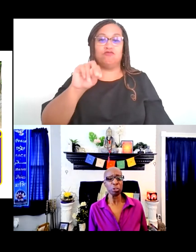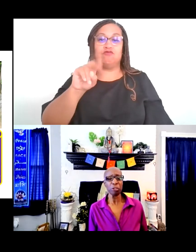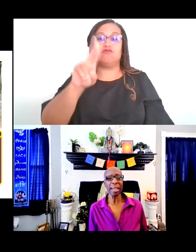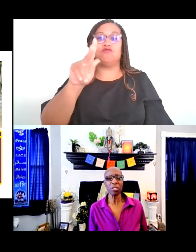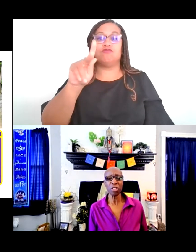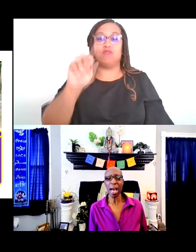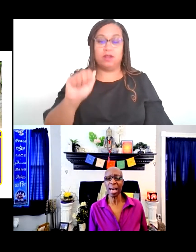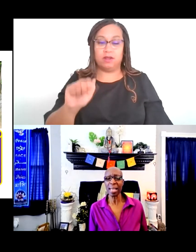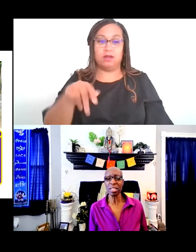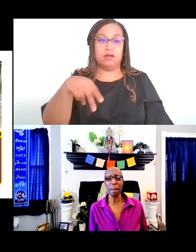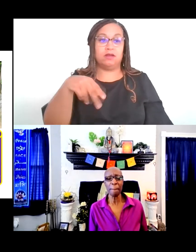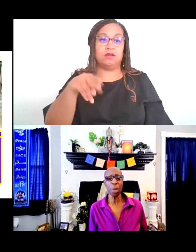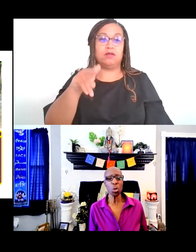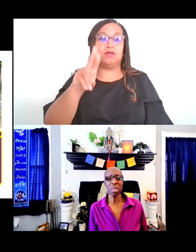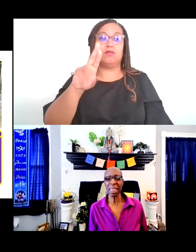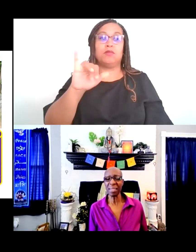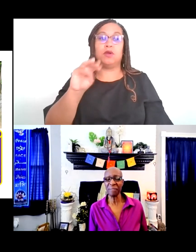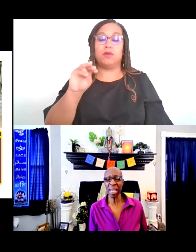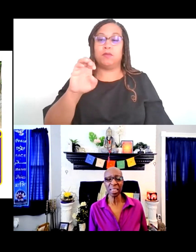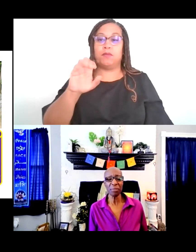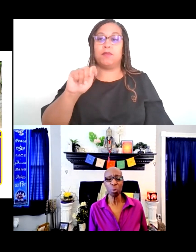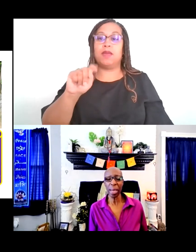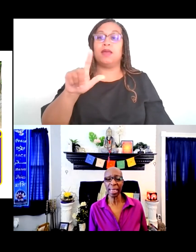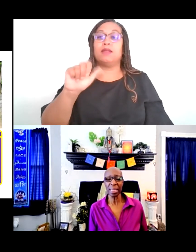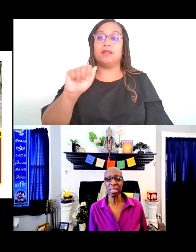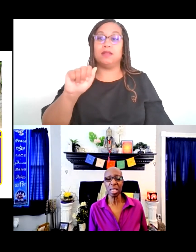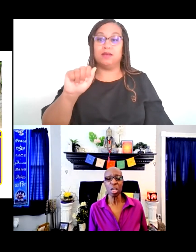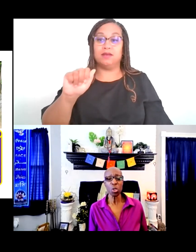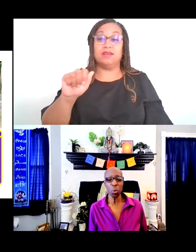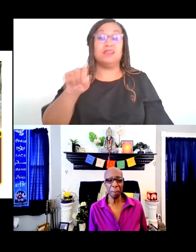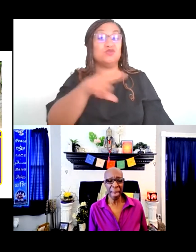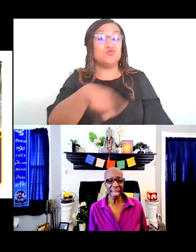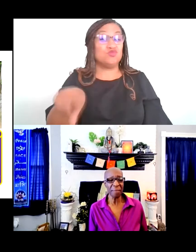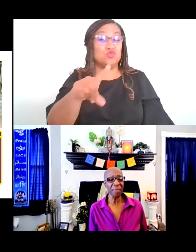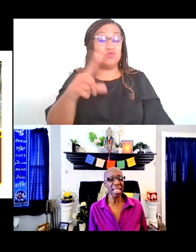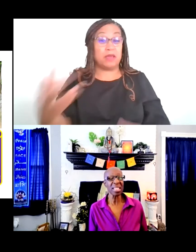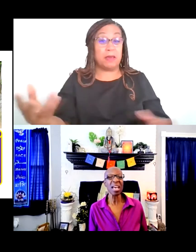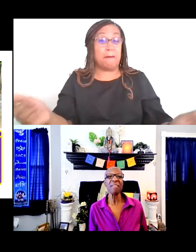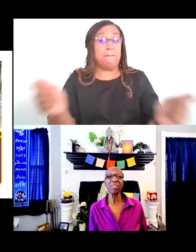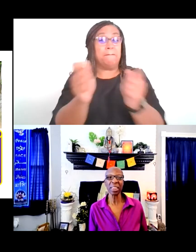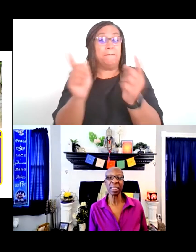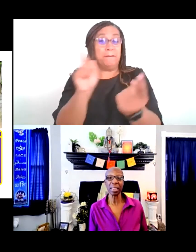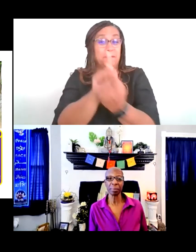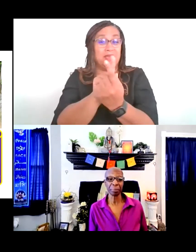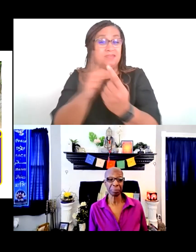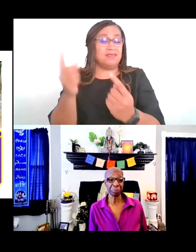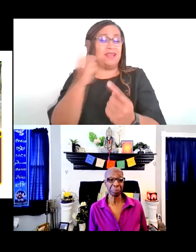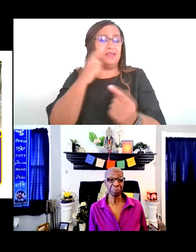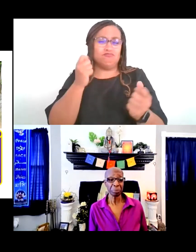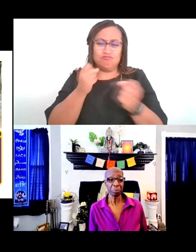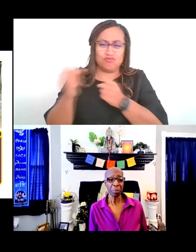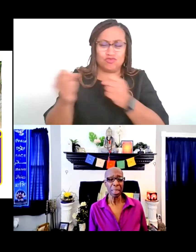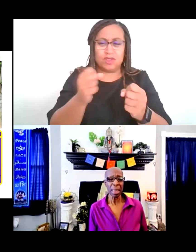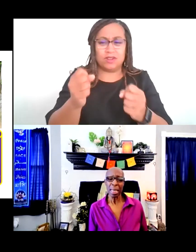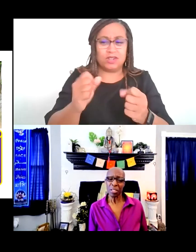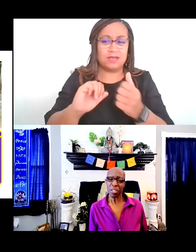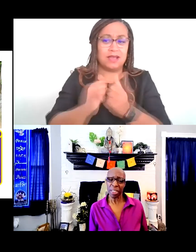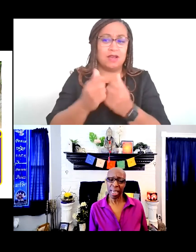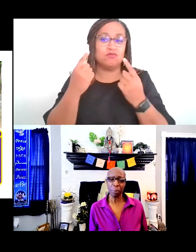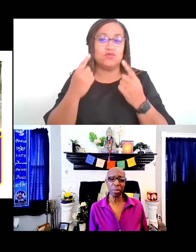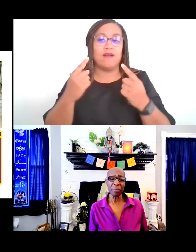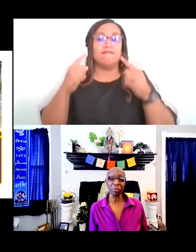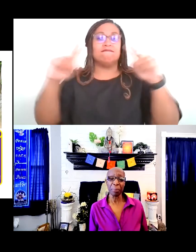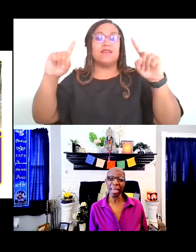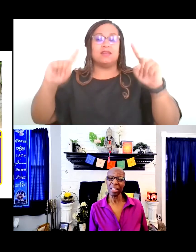to strategize the most effective ways to manifest funding. To